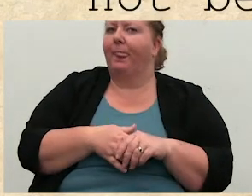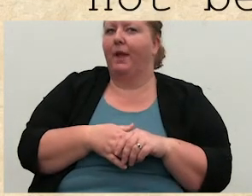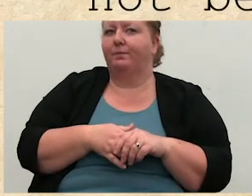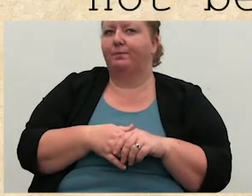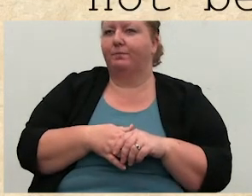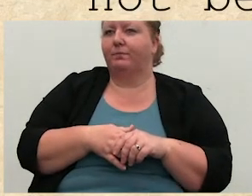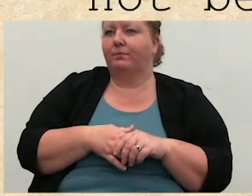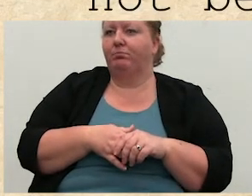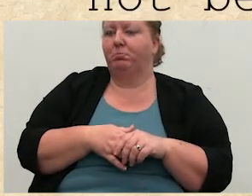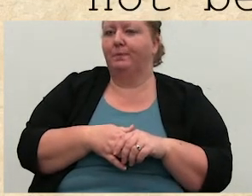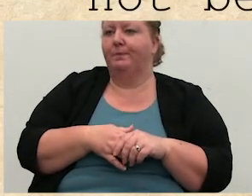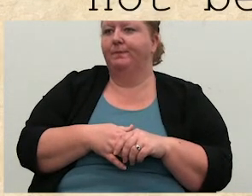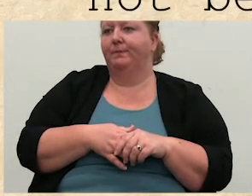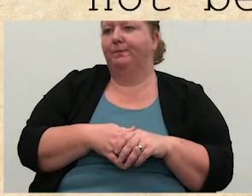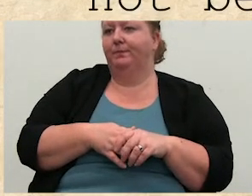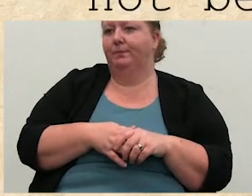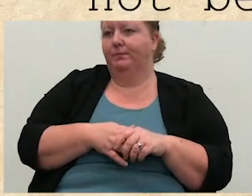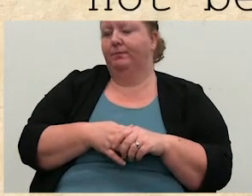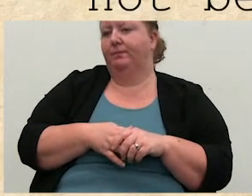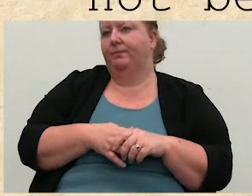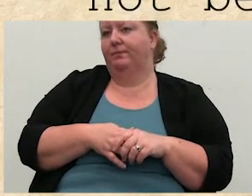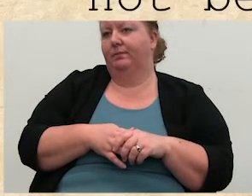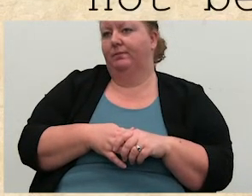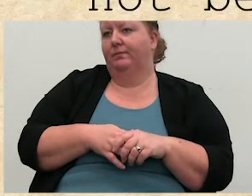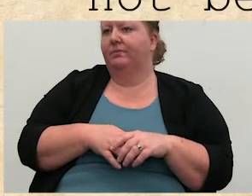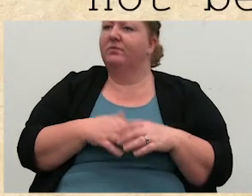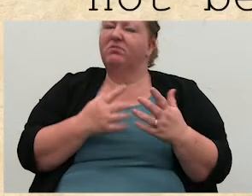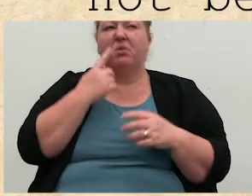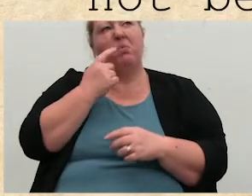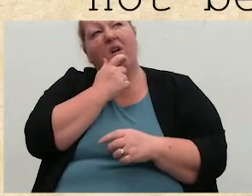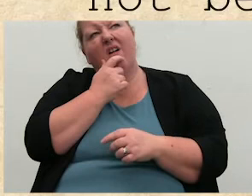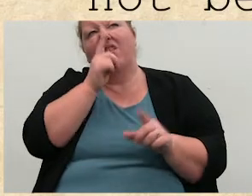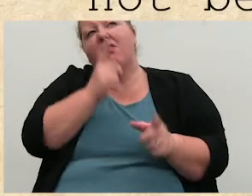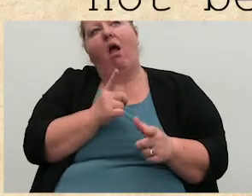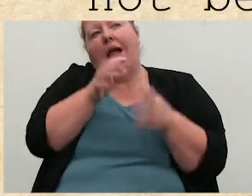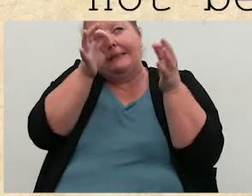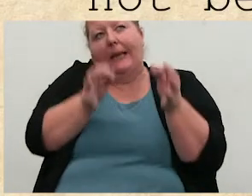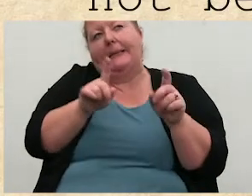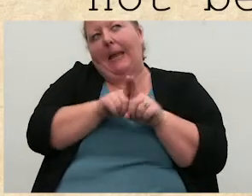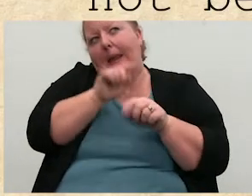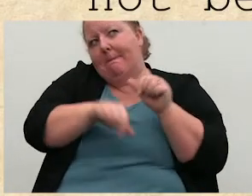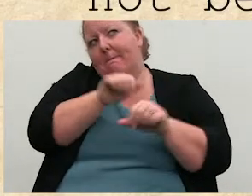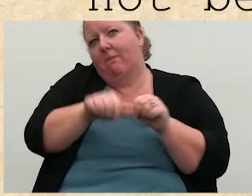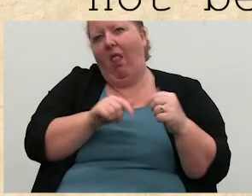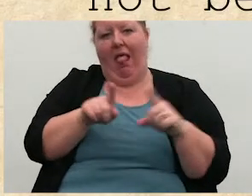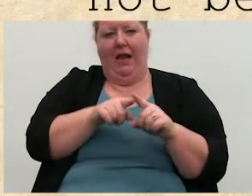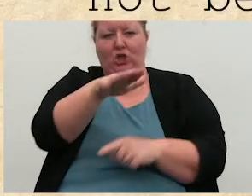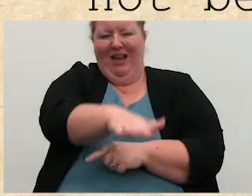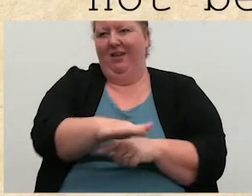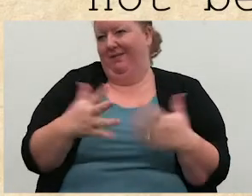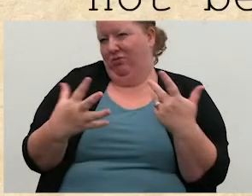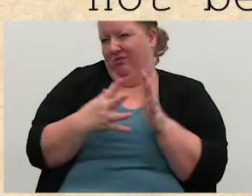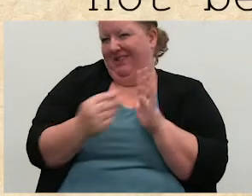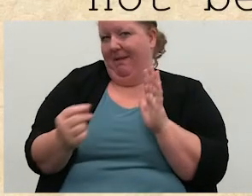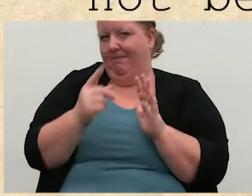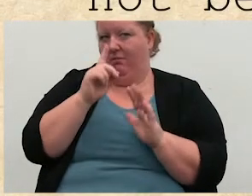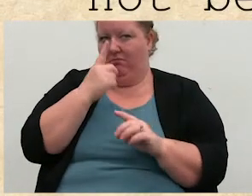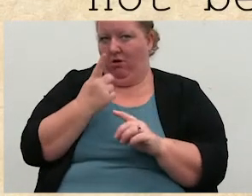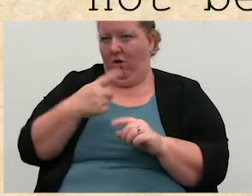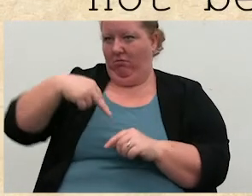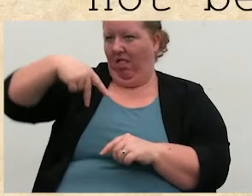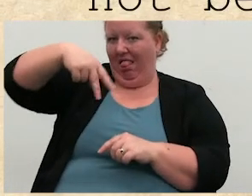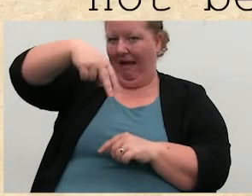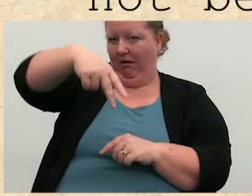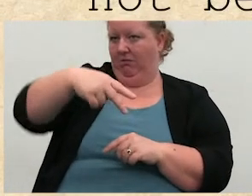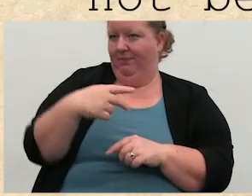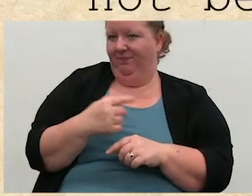it won't be possible to apply exactly the same teaching process, the machine, as to a normal child. it will not, for example, be provided legs, so